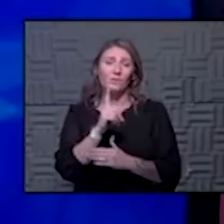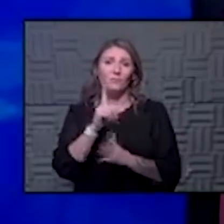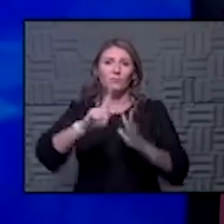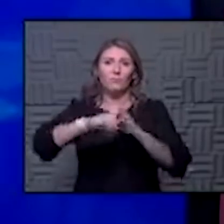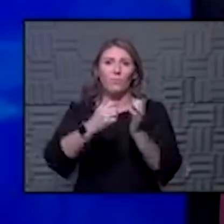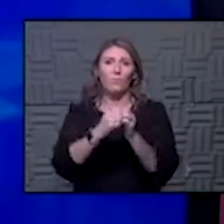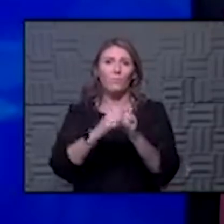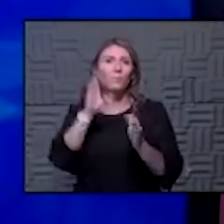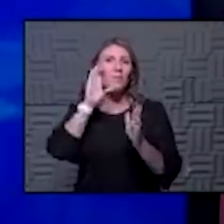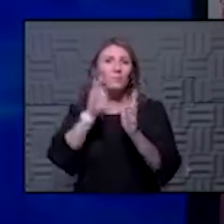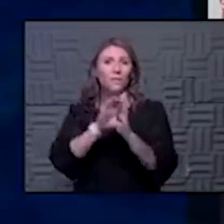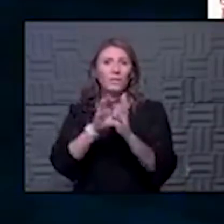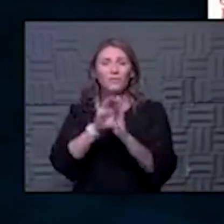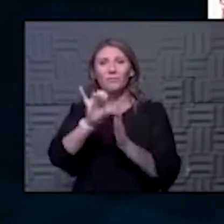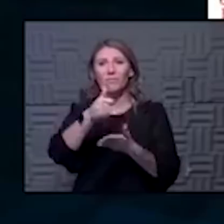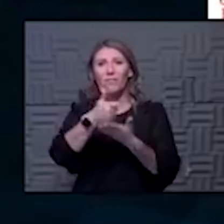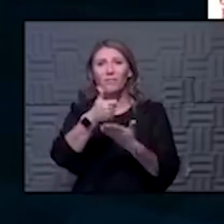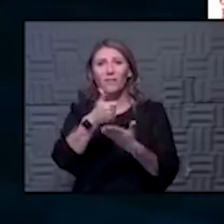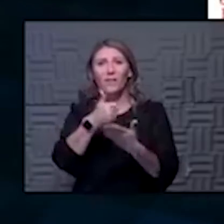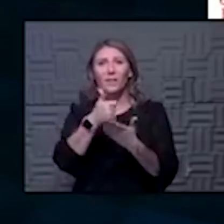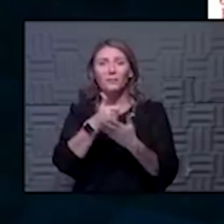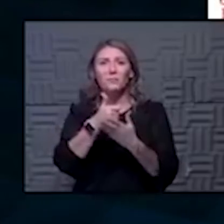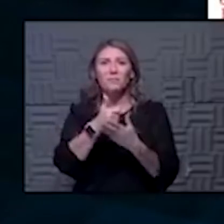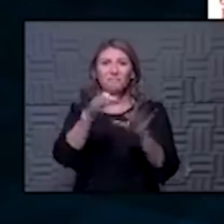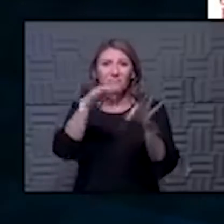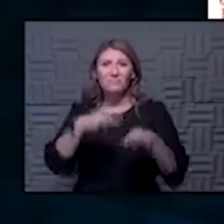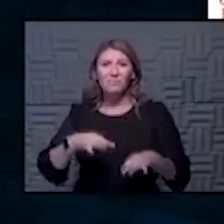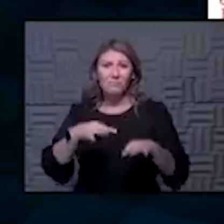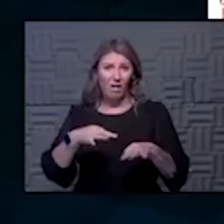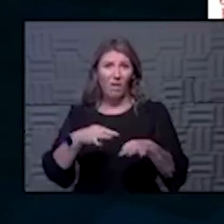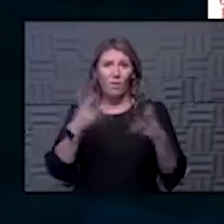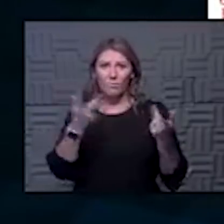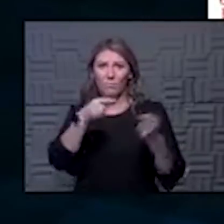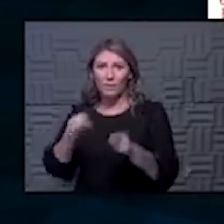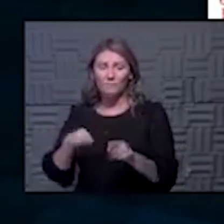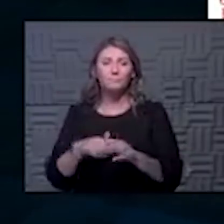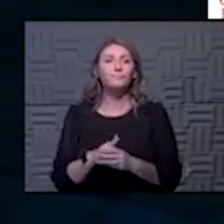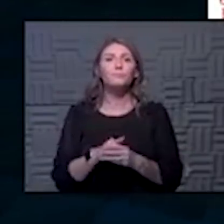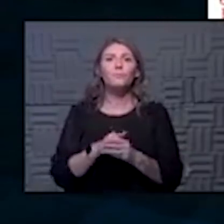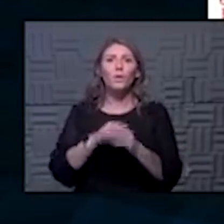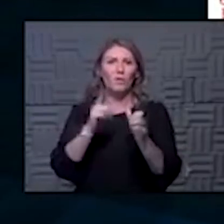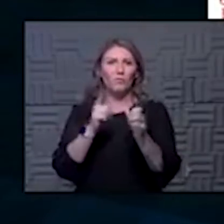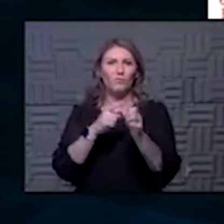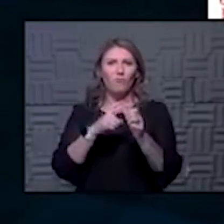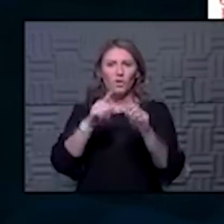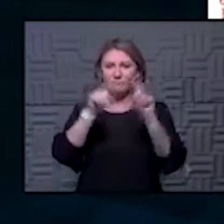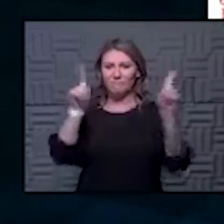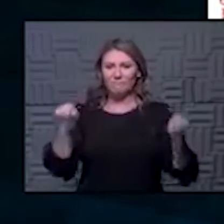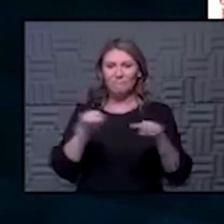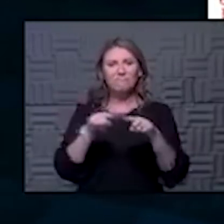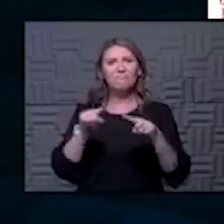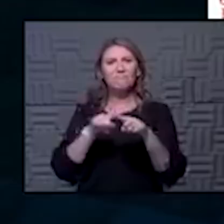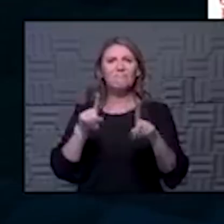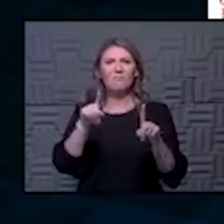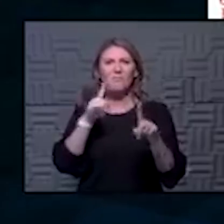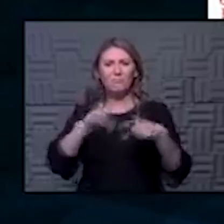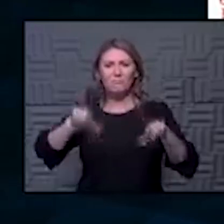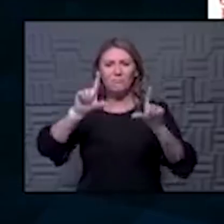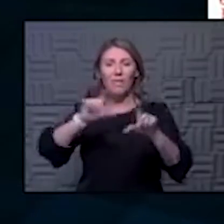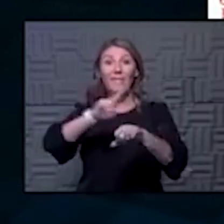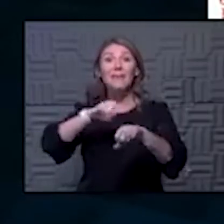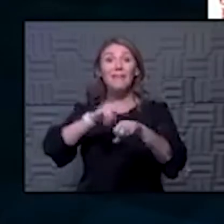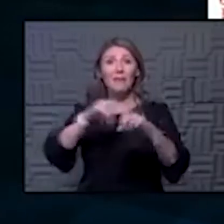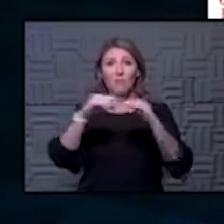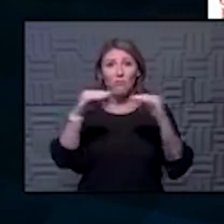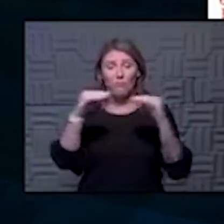pictures, I think, because that helps tell the story. So first, start out at the big picture, the national level. We've continued to